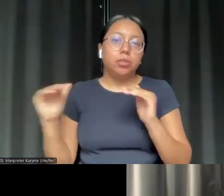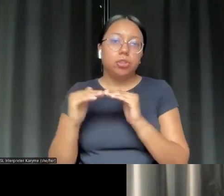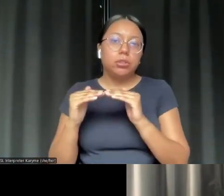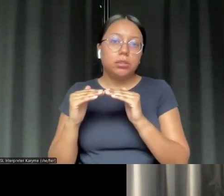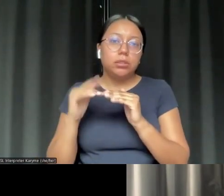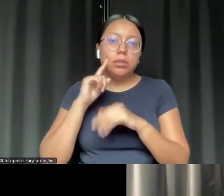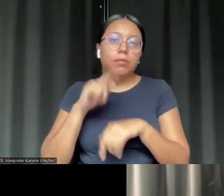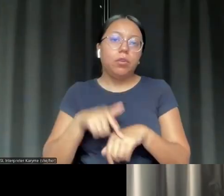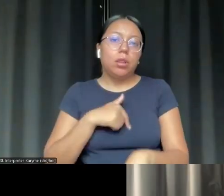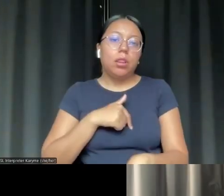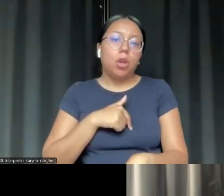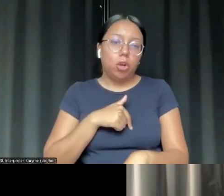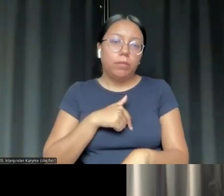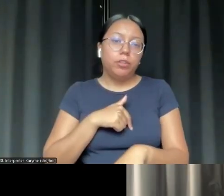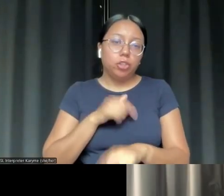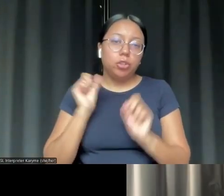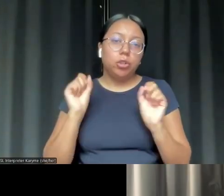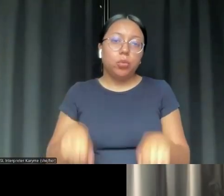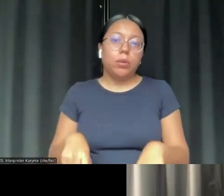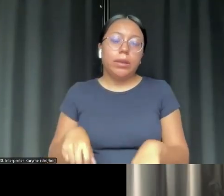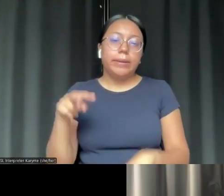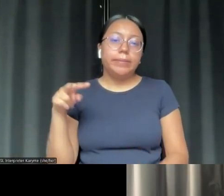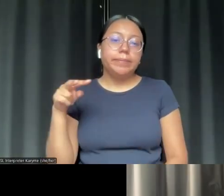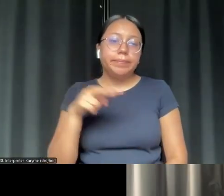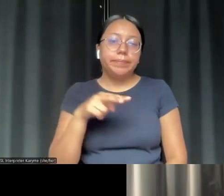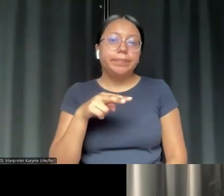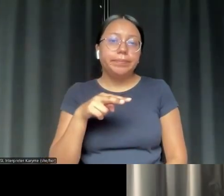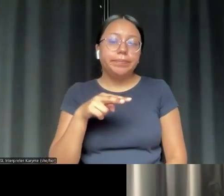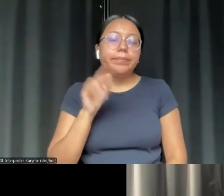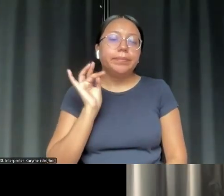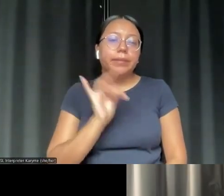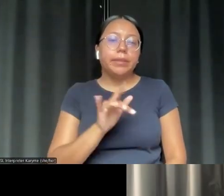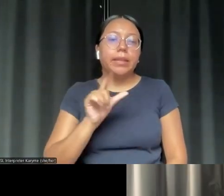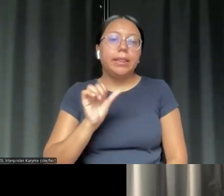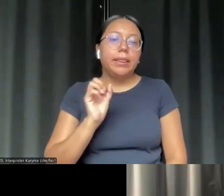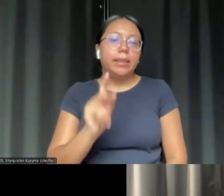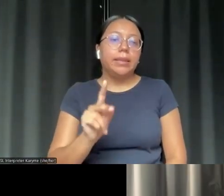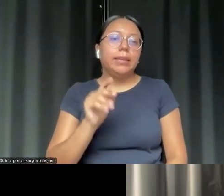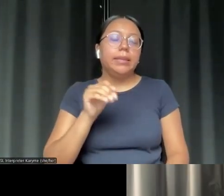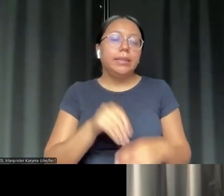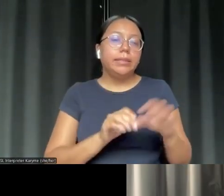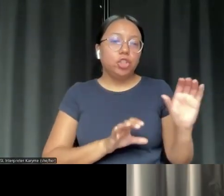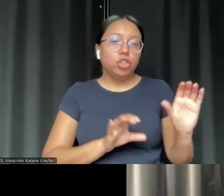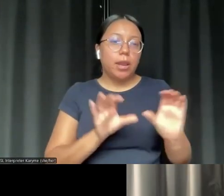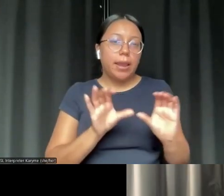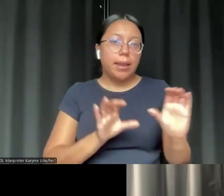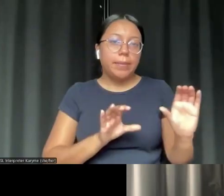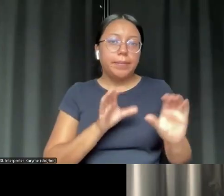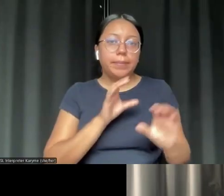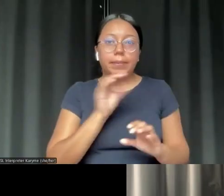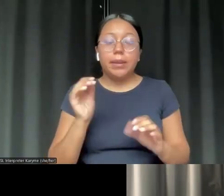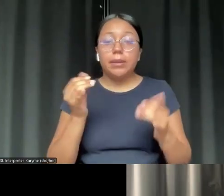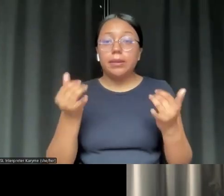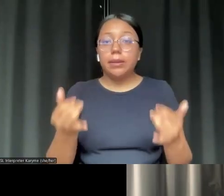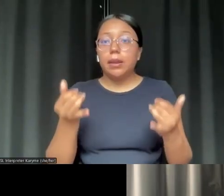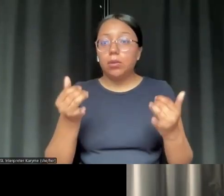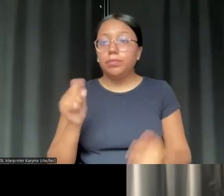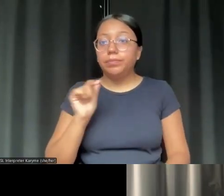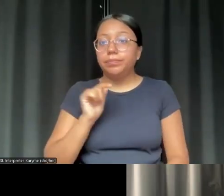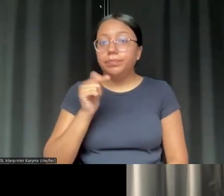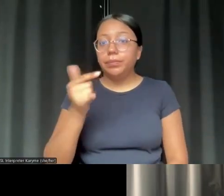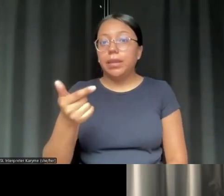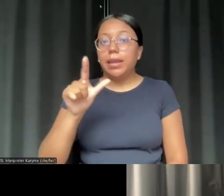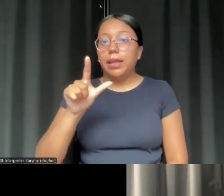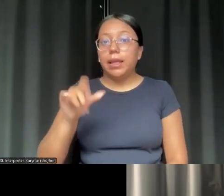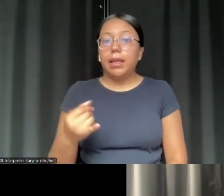of the Code of Conduct, you can see a link to this in the chat. And now I'm going to turn it over to LJ, who will